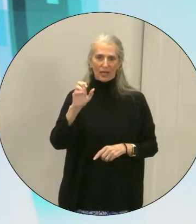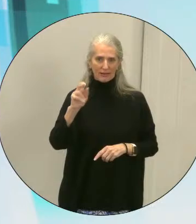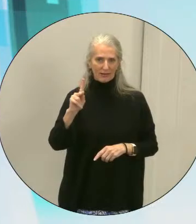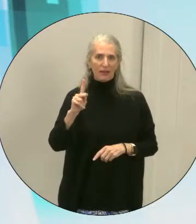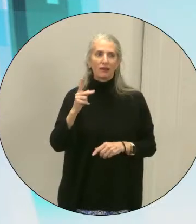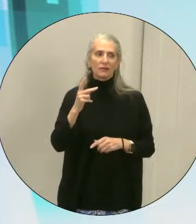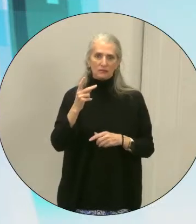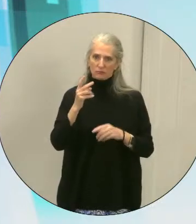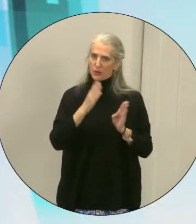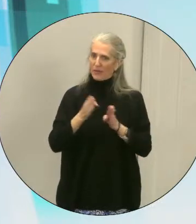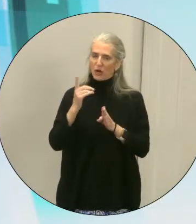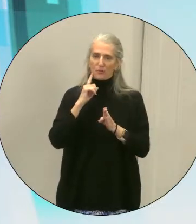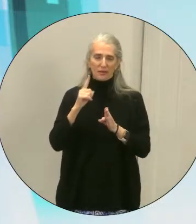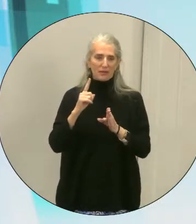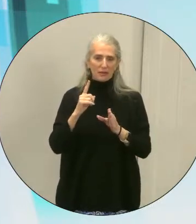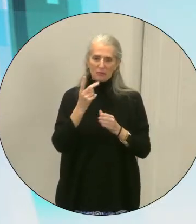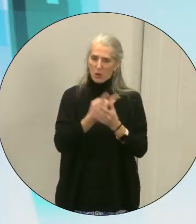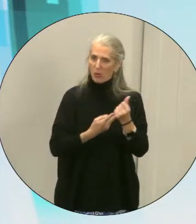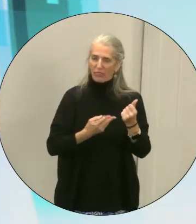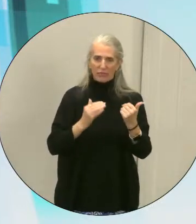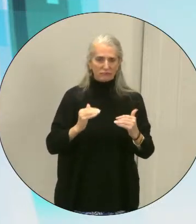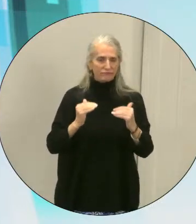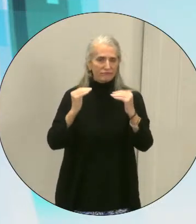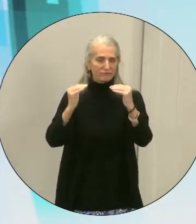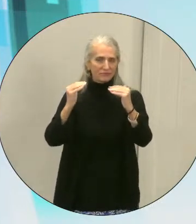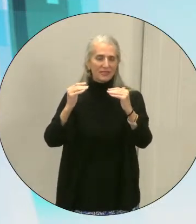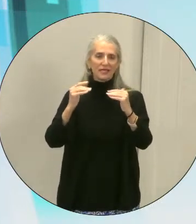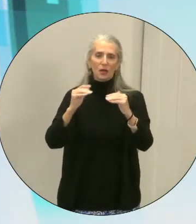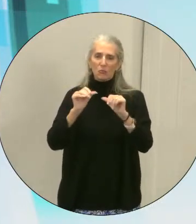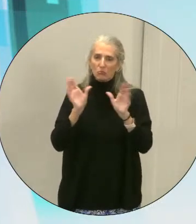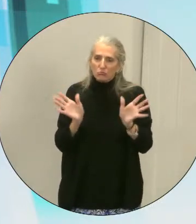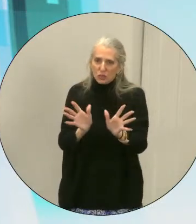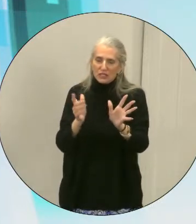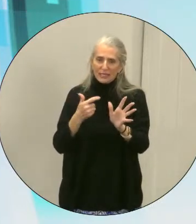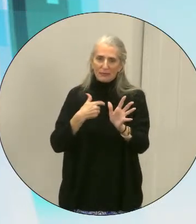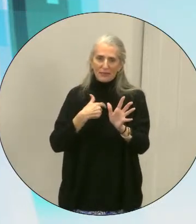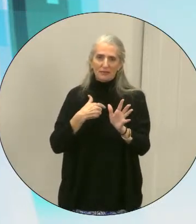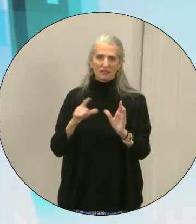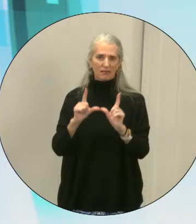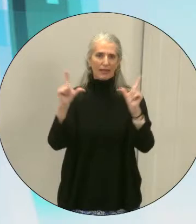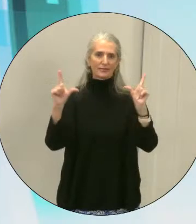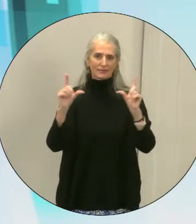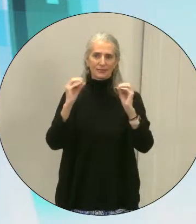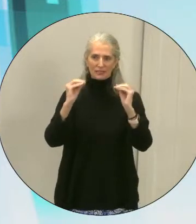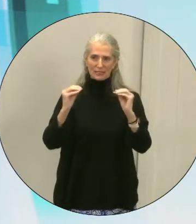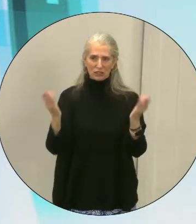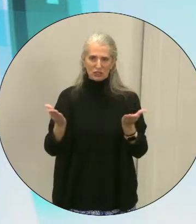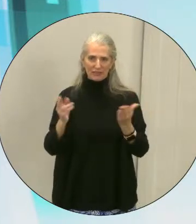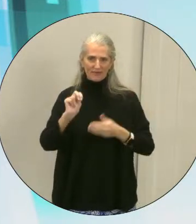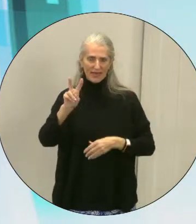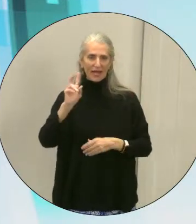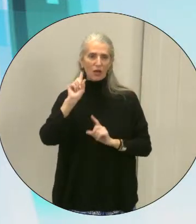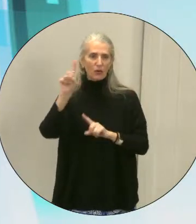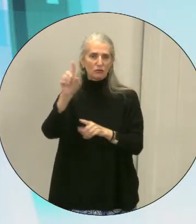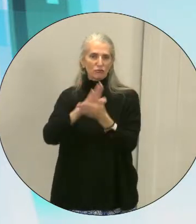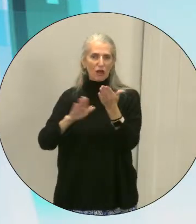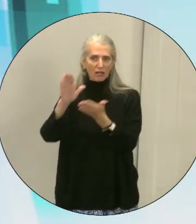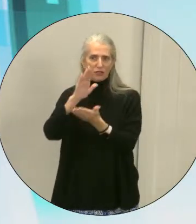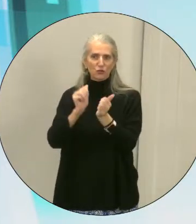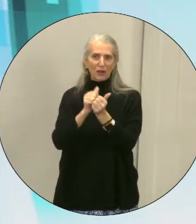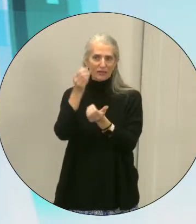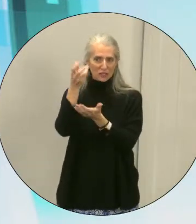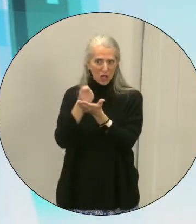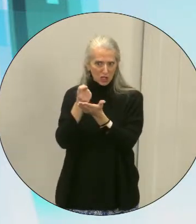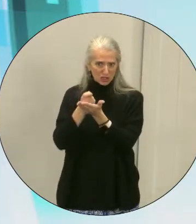level, constantly pushing me. All of them have license to teach in Nevada. I went to college with scholarships. I